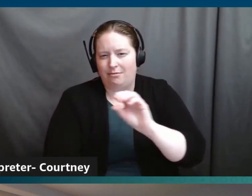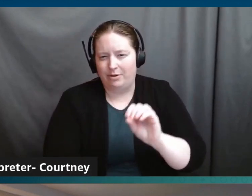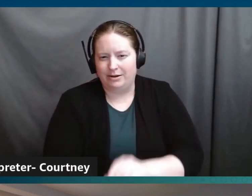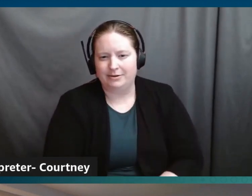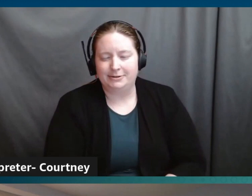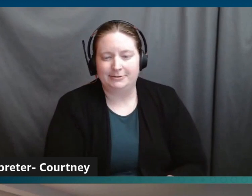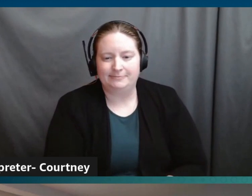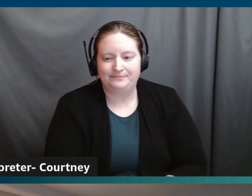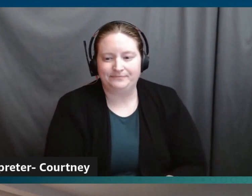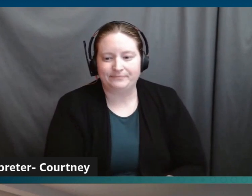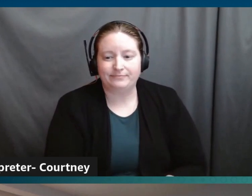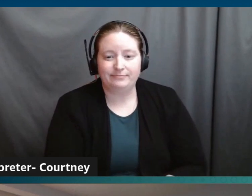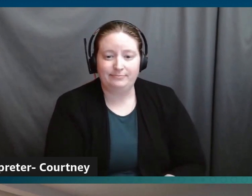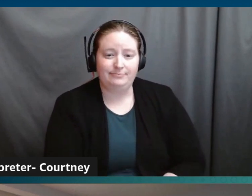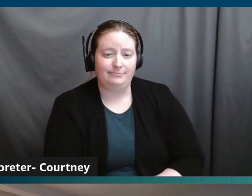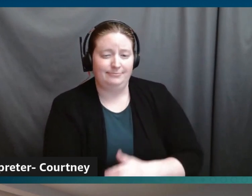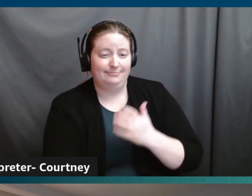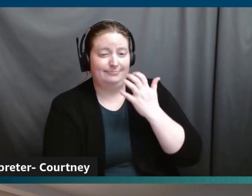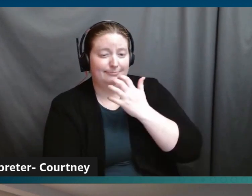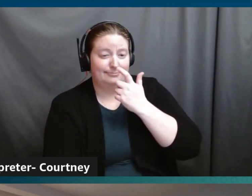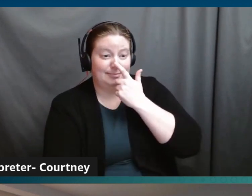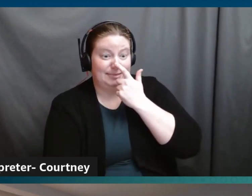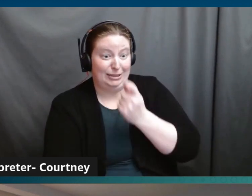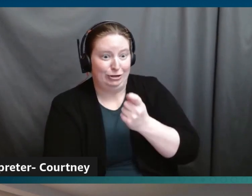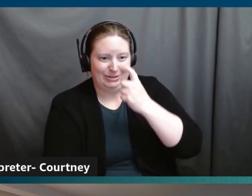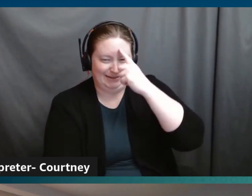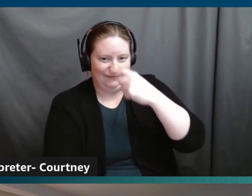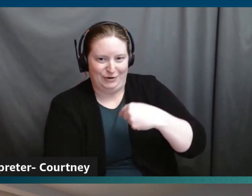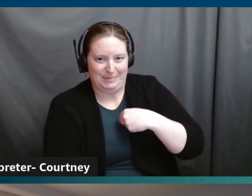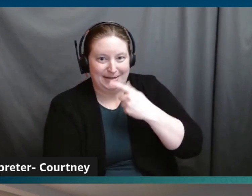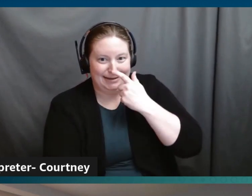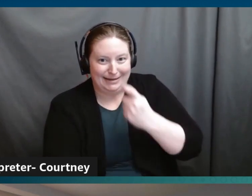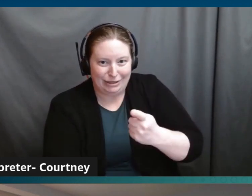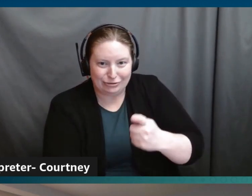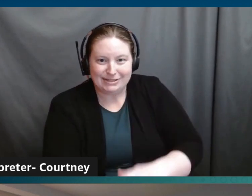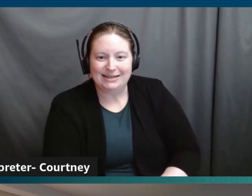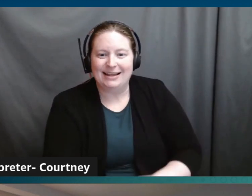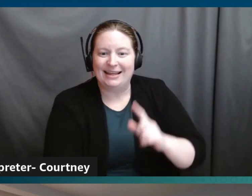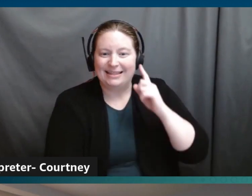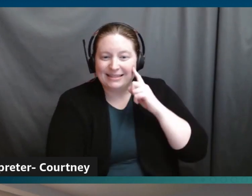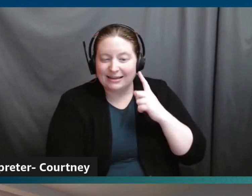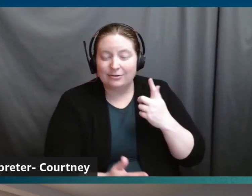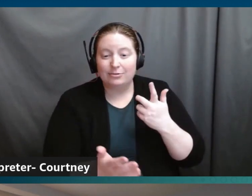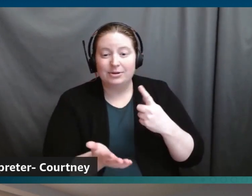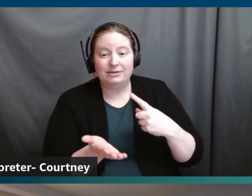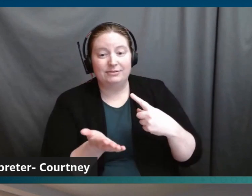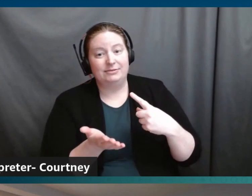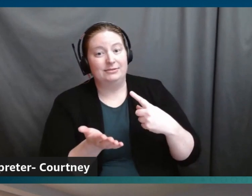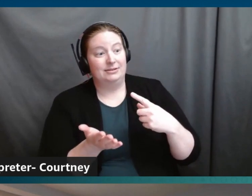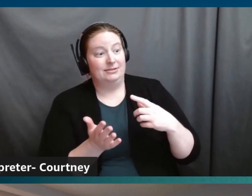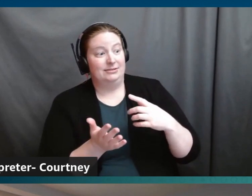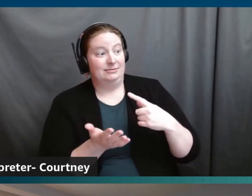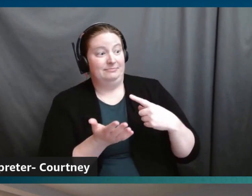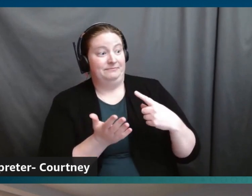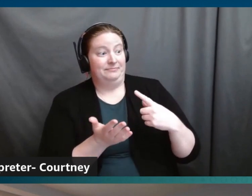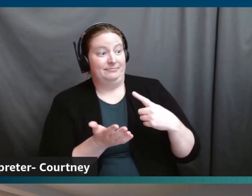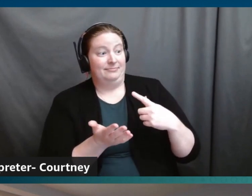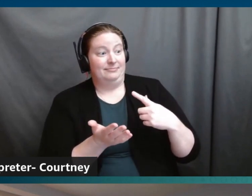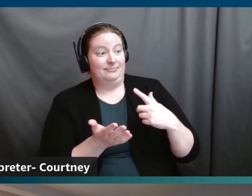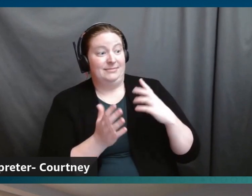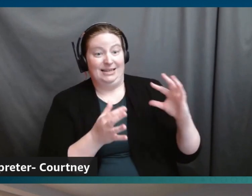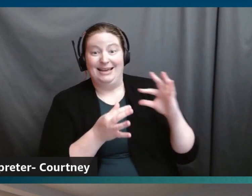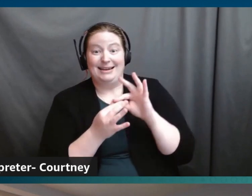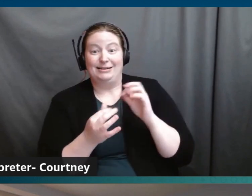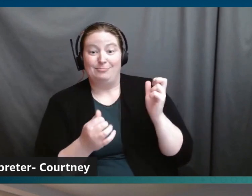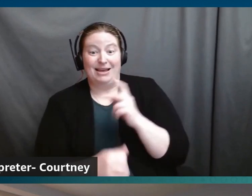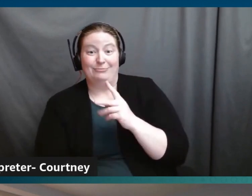this is really interesting, at least to me. I think we've touched on connecting back to quite a few of the other speakers today. I never